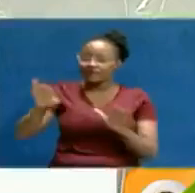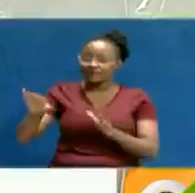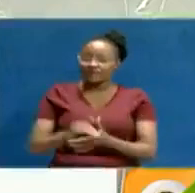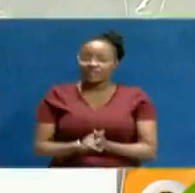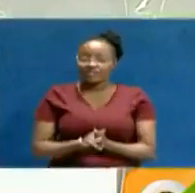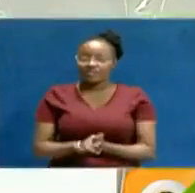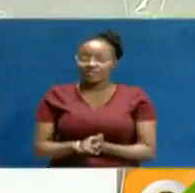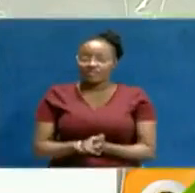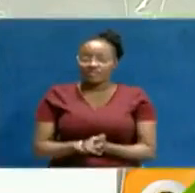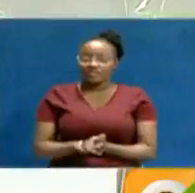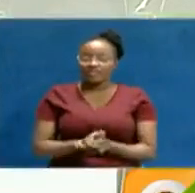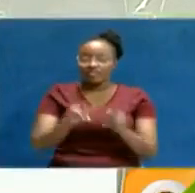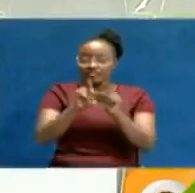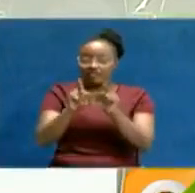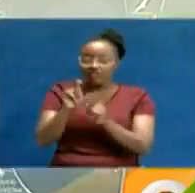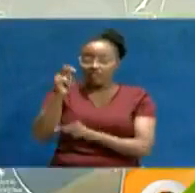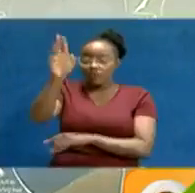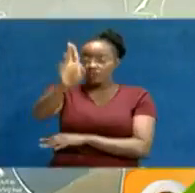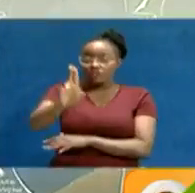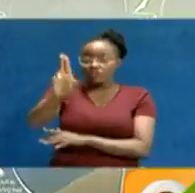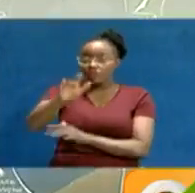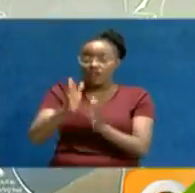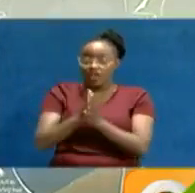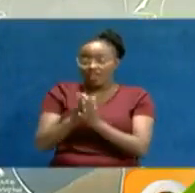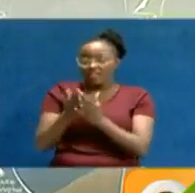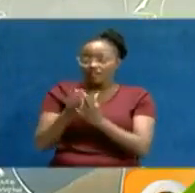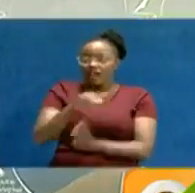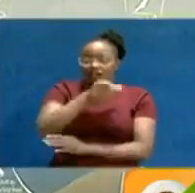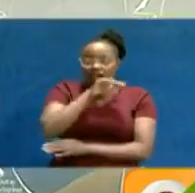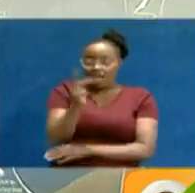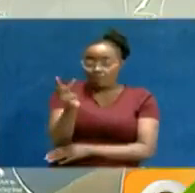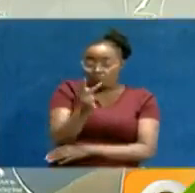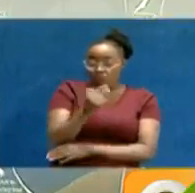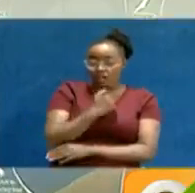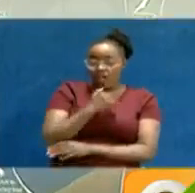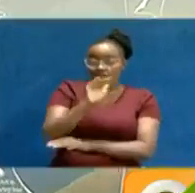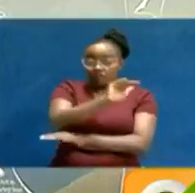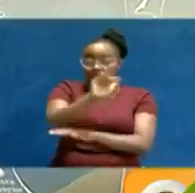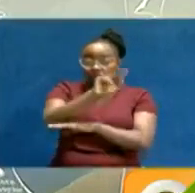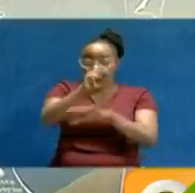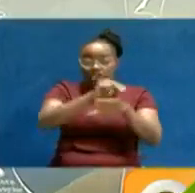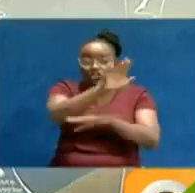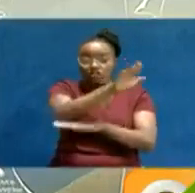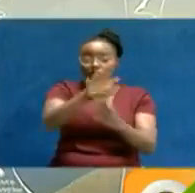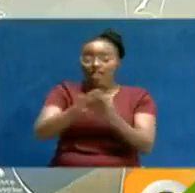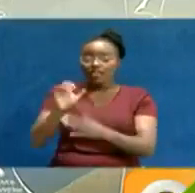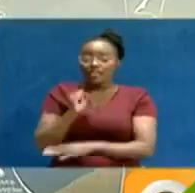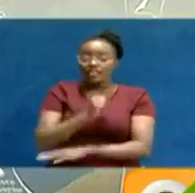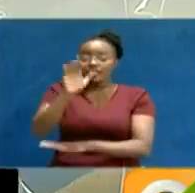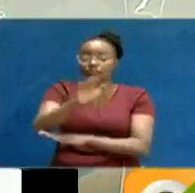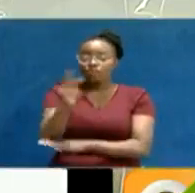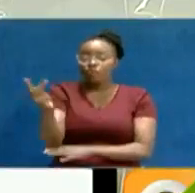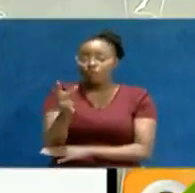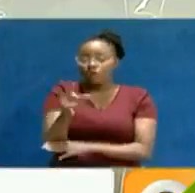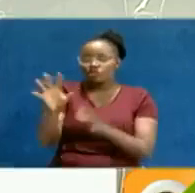Right now, at the same time, President Uhuru Kenyatta and Opposition Leader Railo Dinka have made a joint appeal to the National Assembly and the Senate to